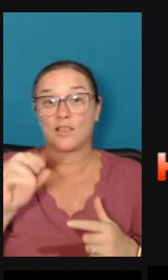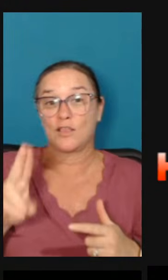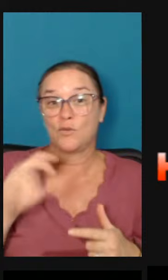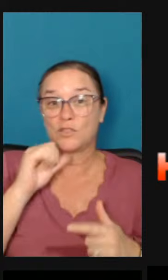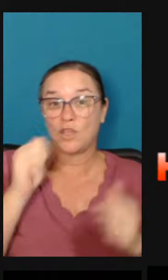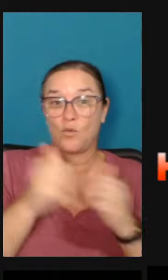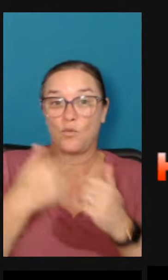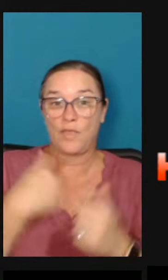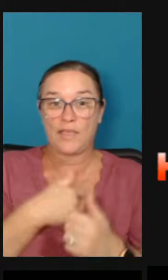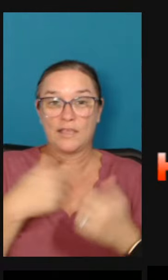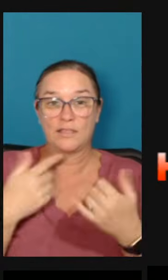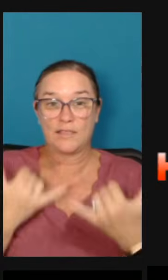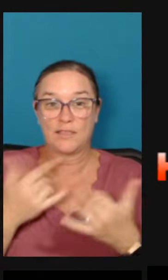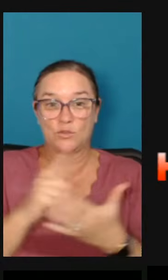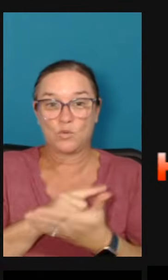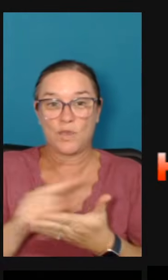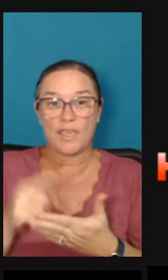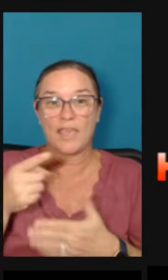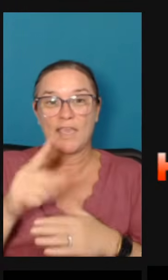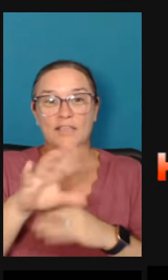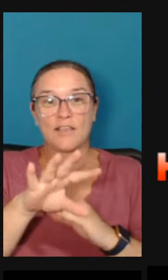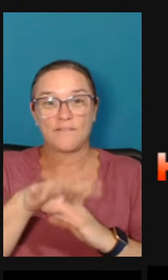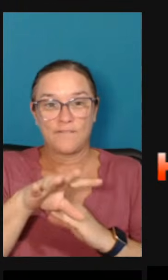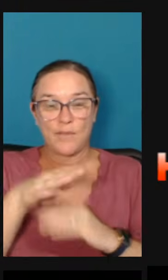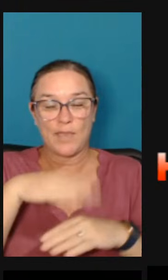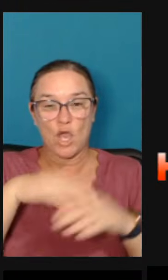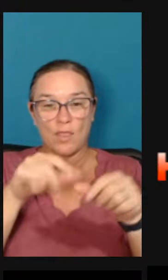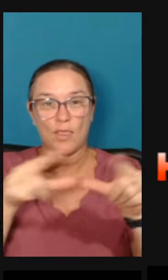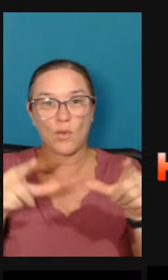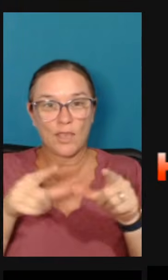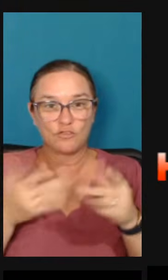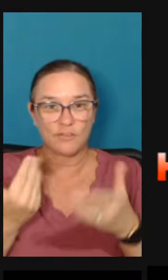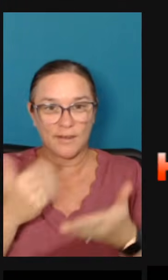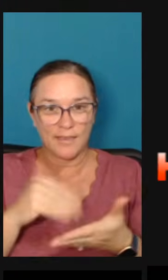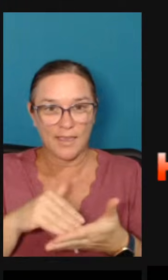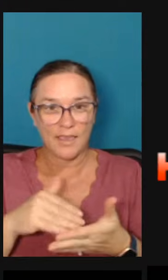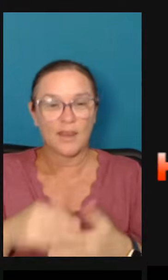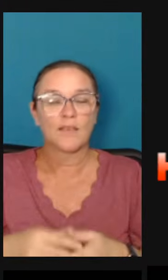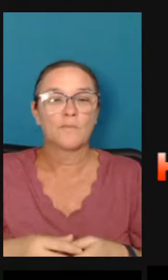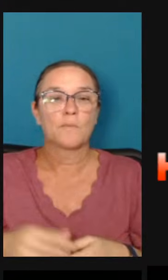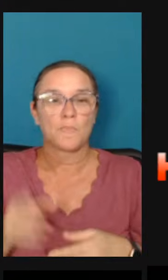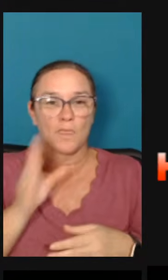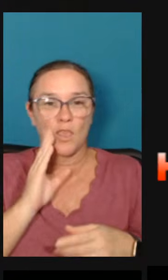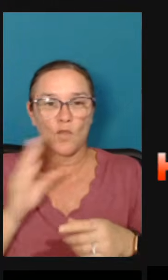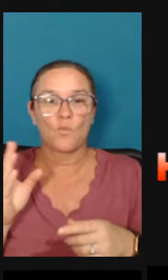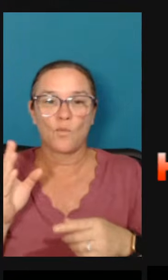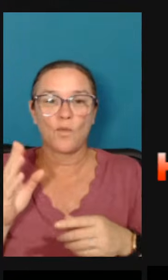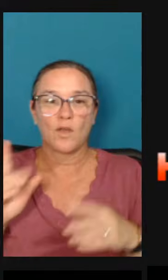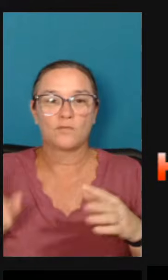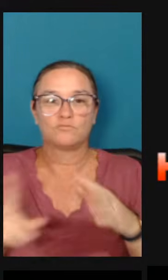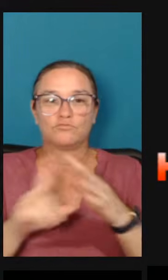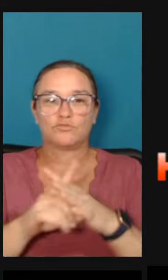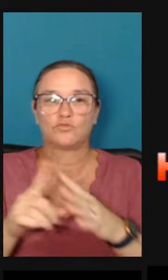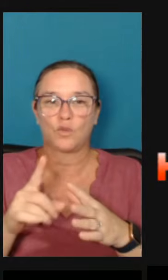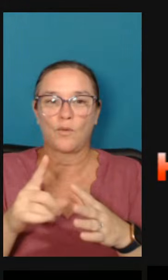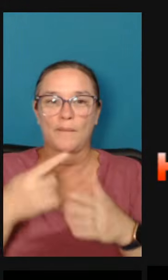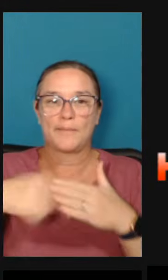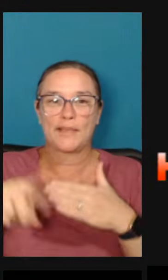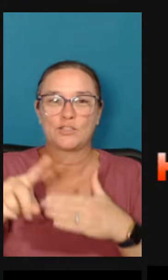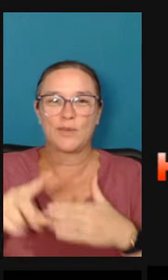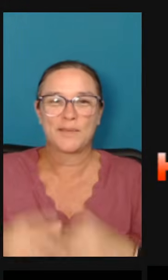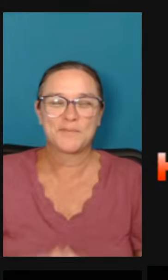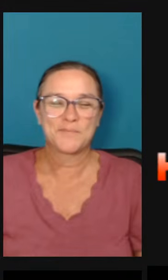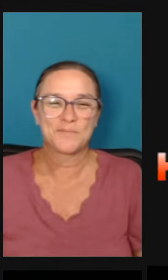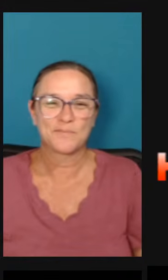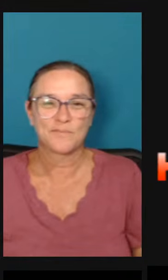week. He is filming on location again and be bringing to you that next week. All right. Are we